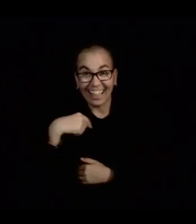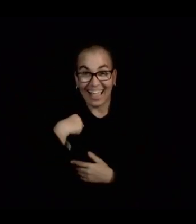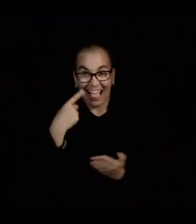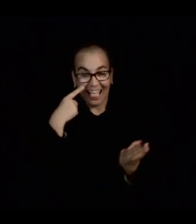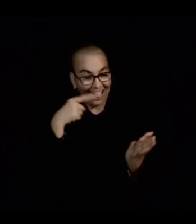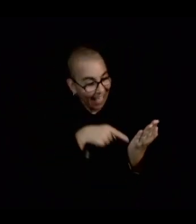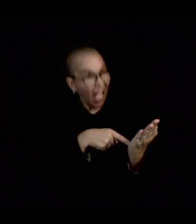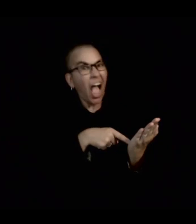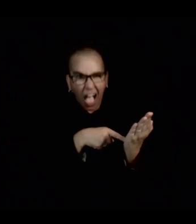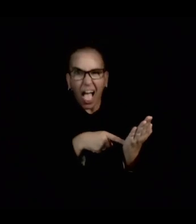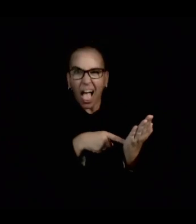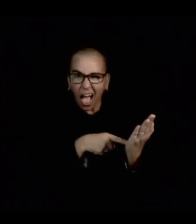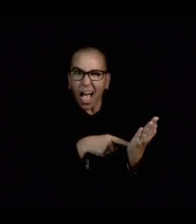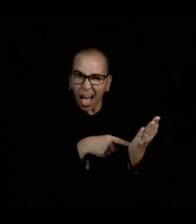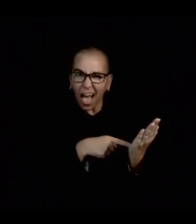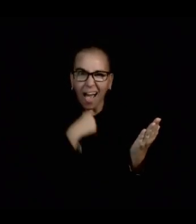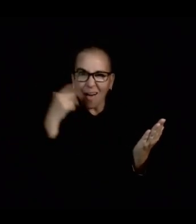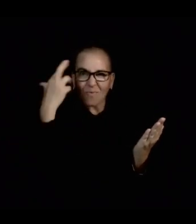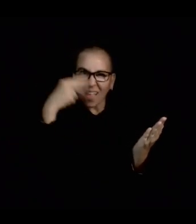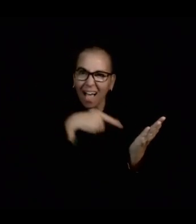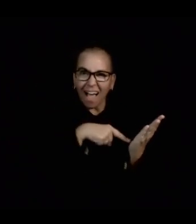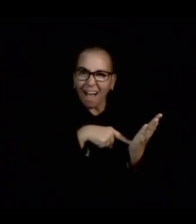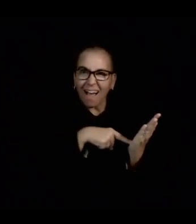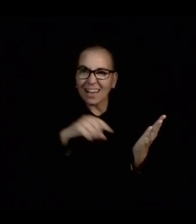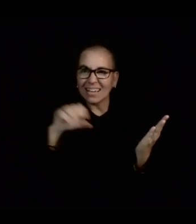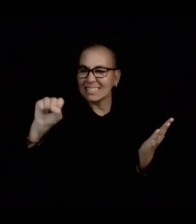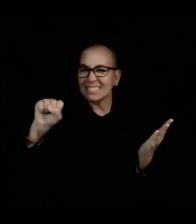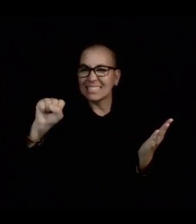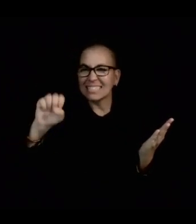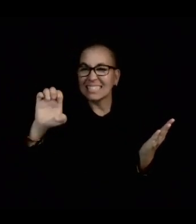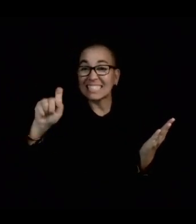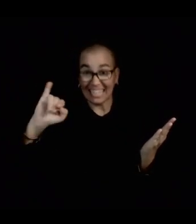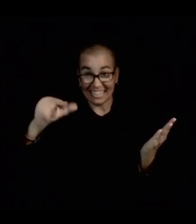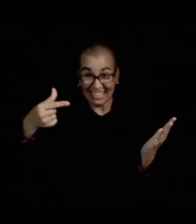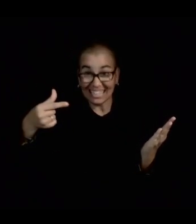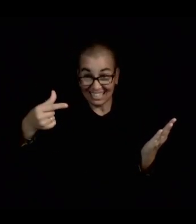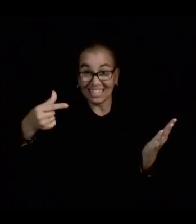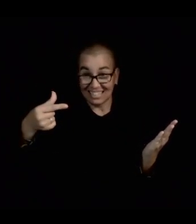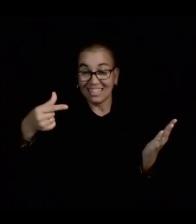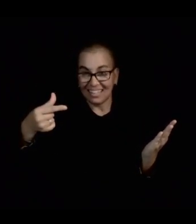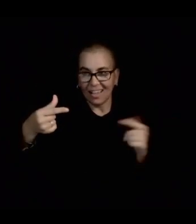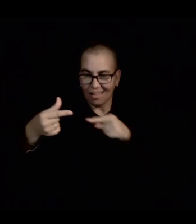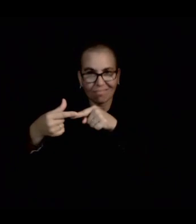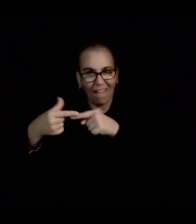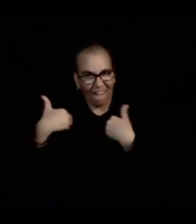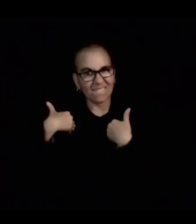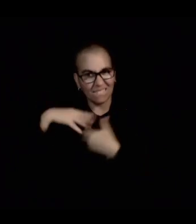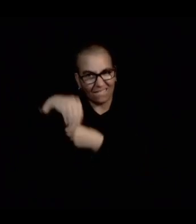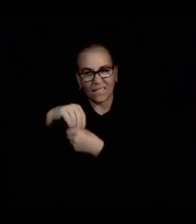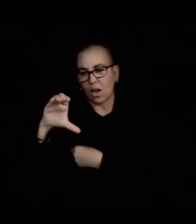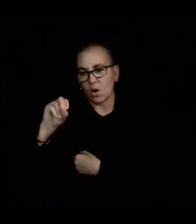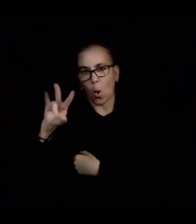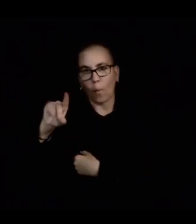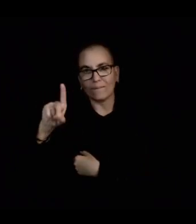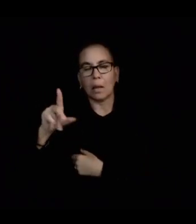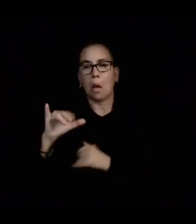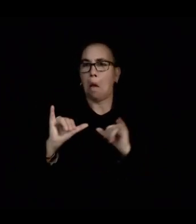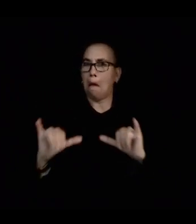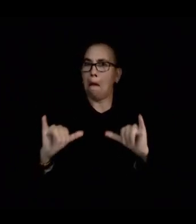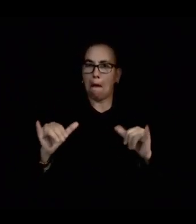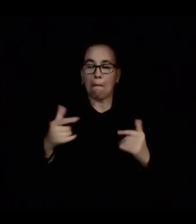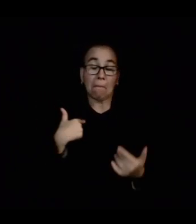settings. Yes, I'll have to check that and see. But no, it's not something that we're looking at right this minute. Okay, just wanted